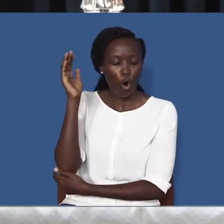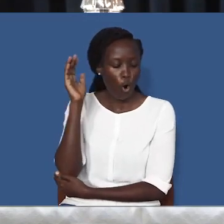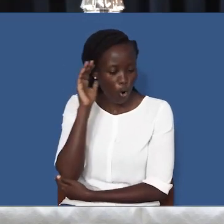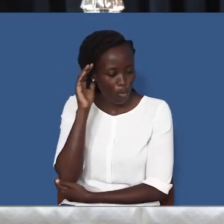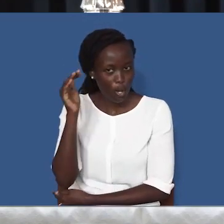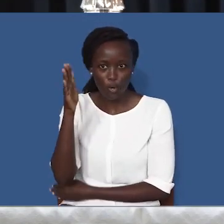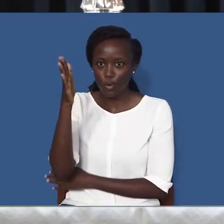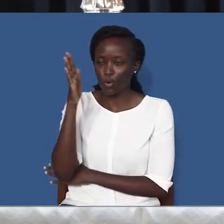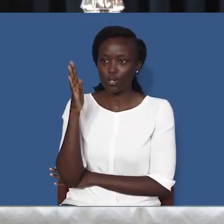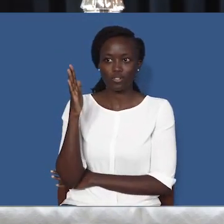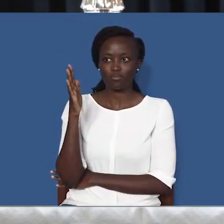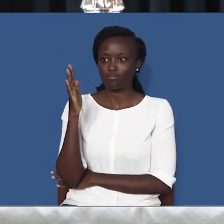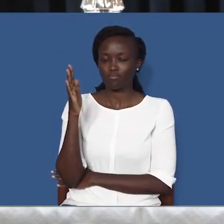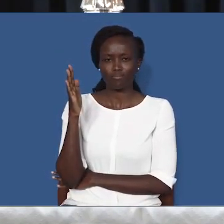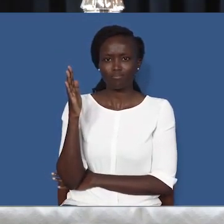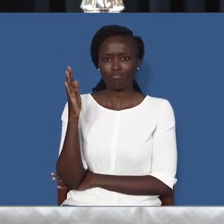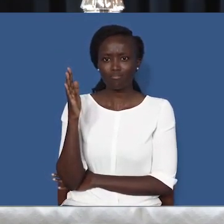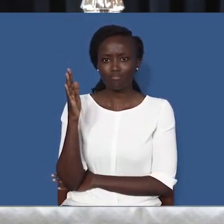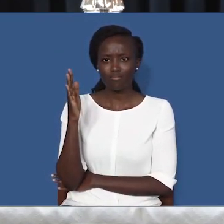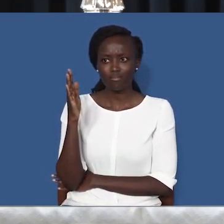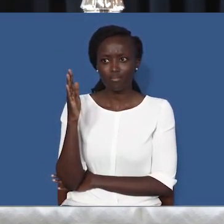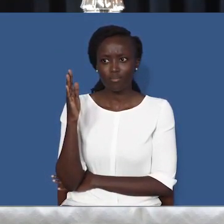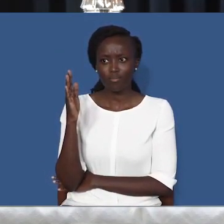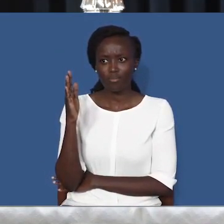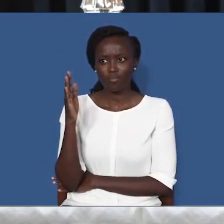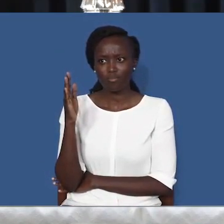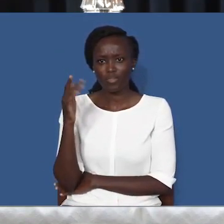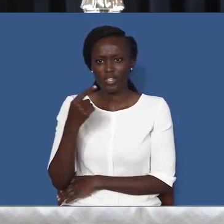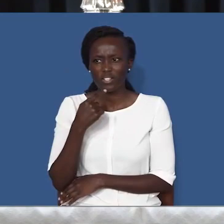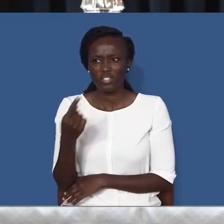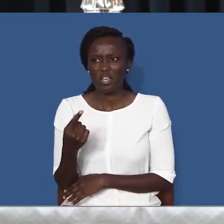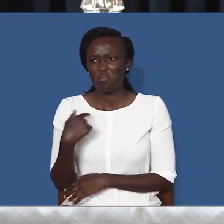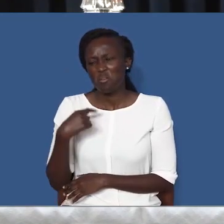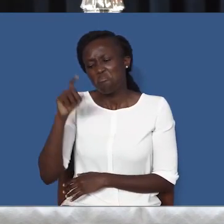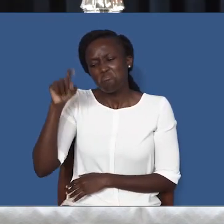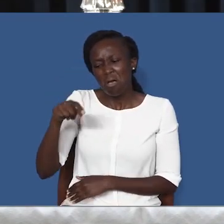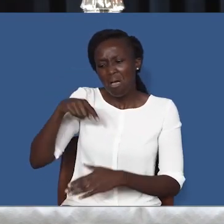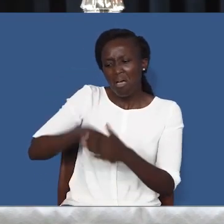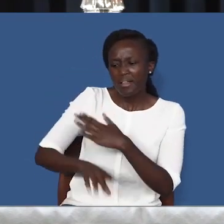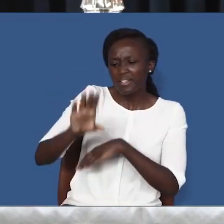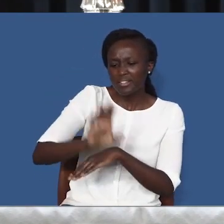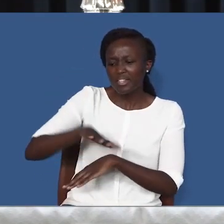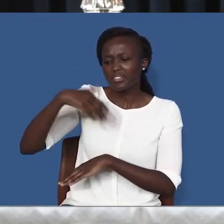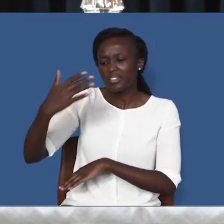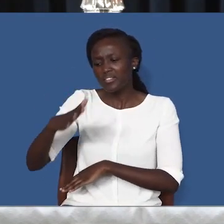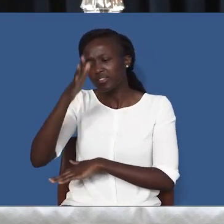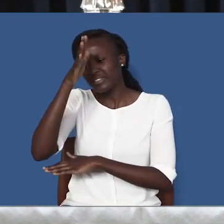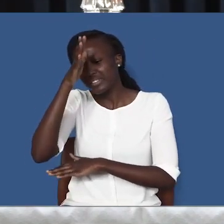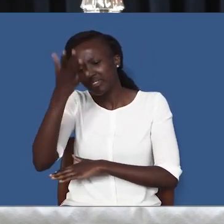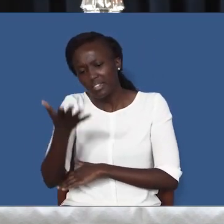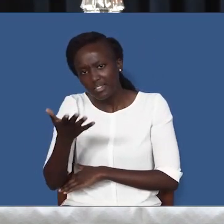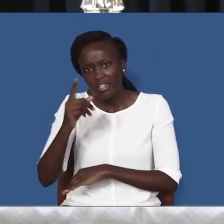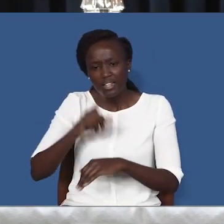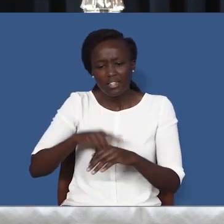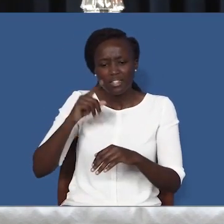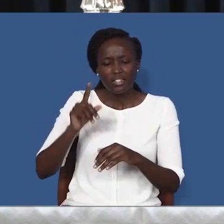Lord. Come out of that business as usual mindset of I must come to church every Sunday, and when you come out